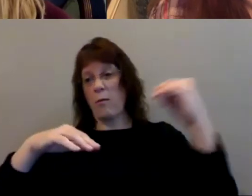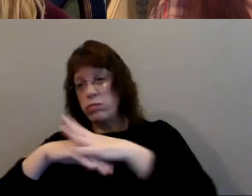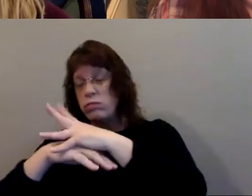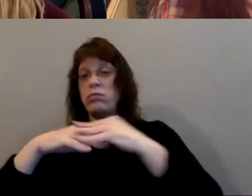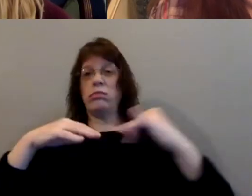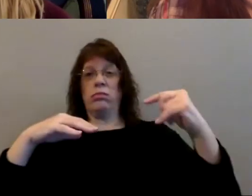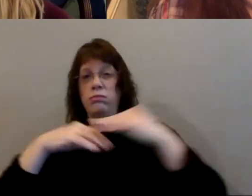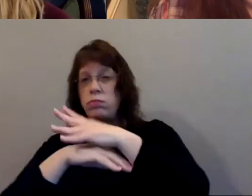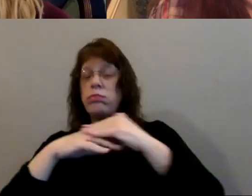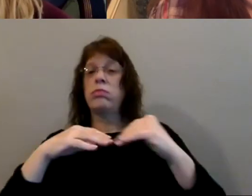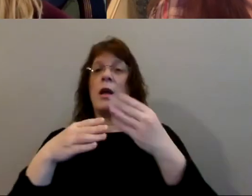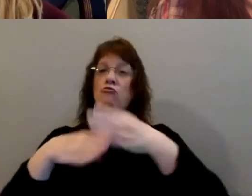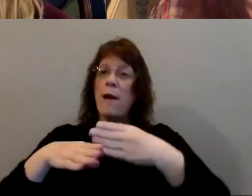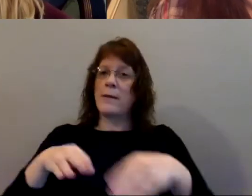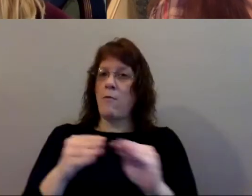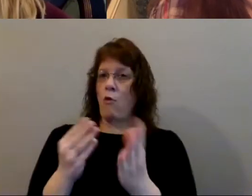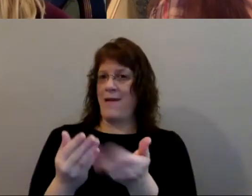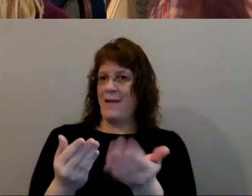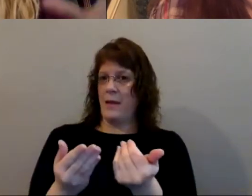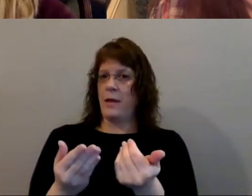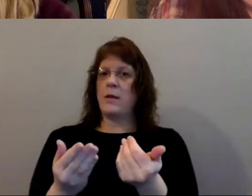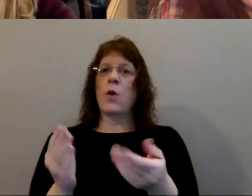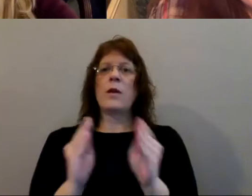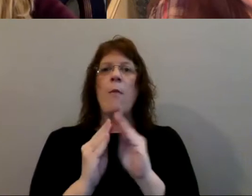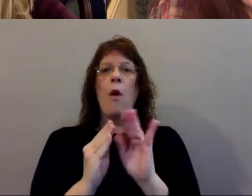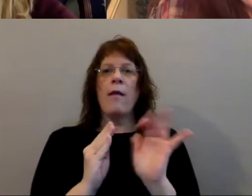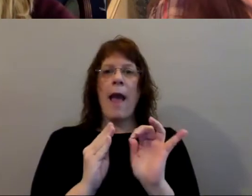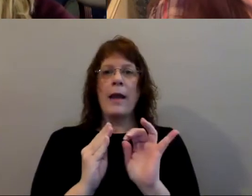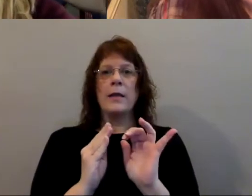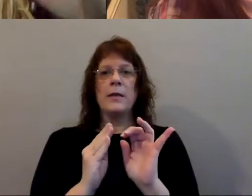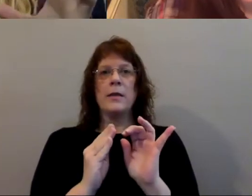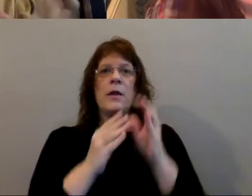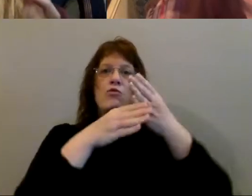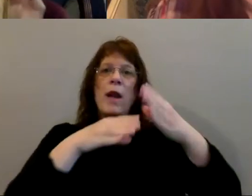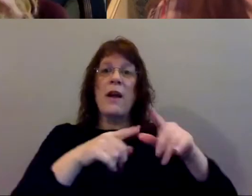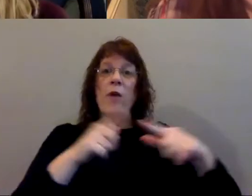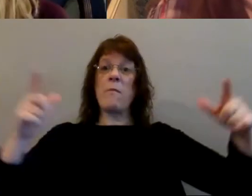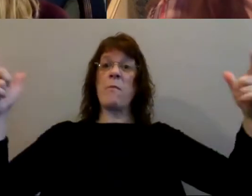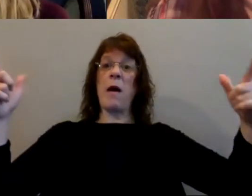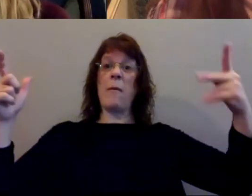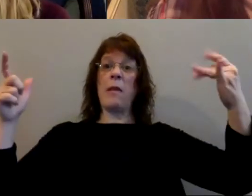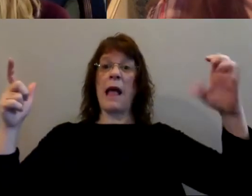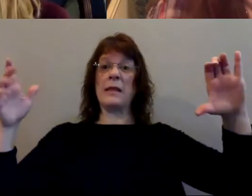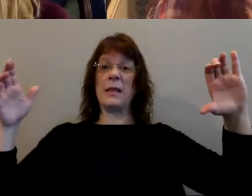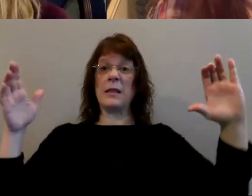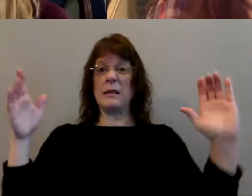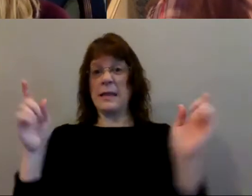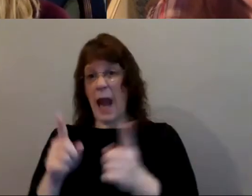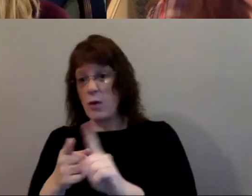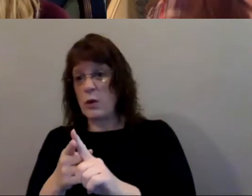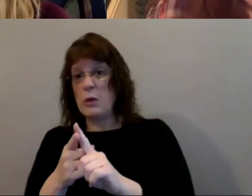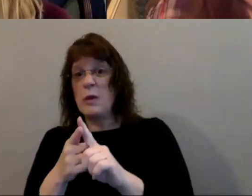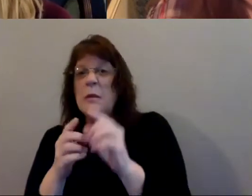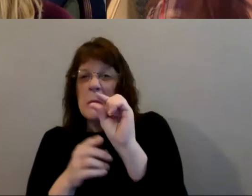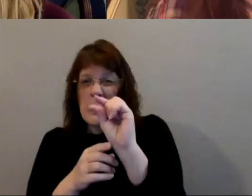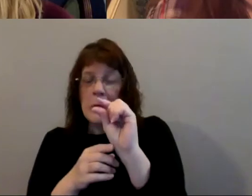more easily. So it's kind of a spectrum of like degradation from like the giant plastics down to the microscopic plastics down to